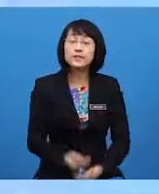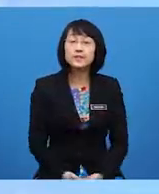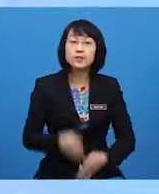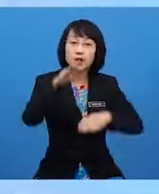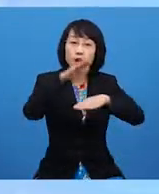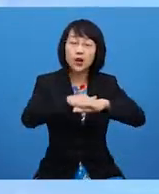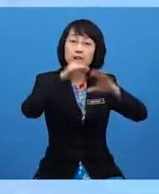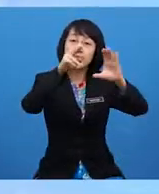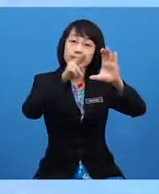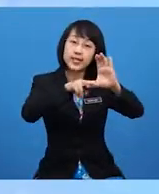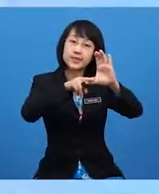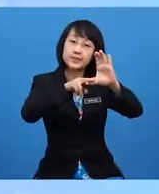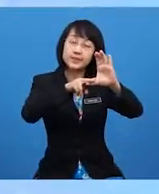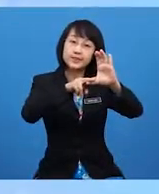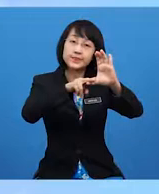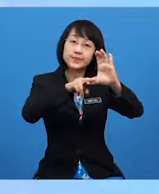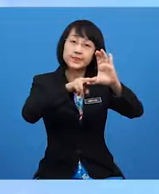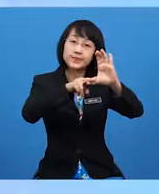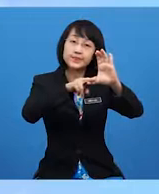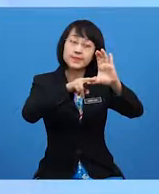on the chair.